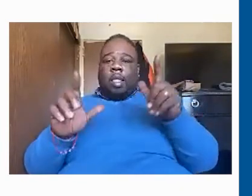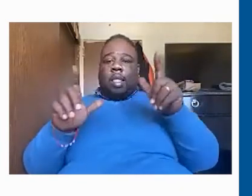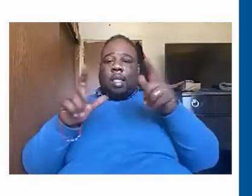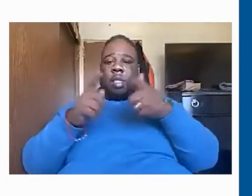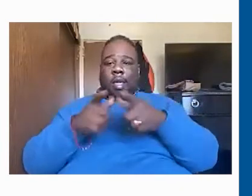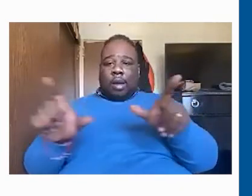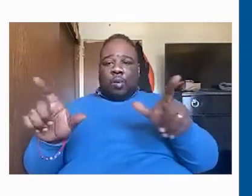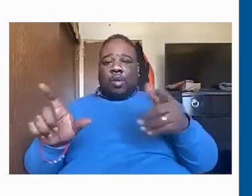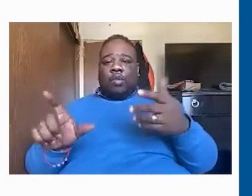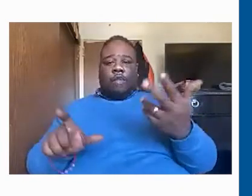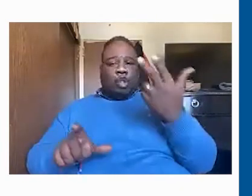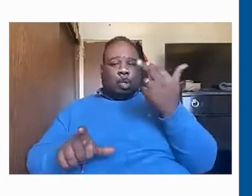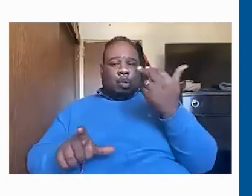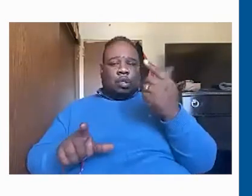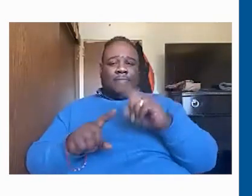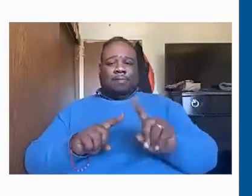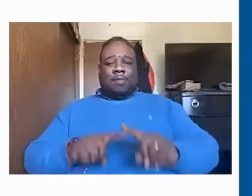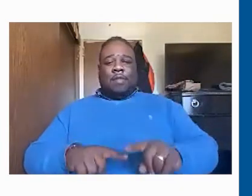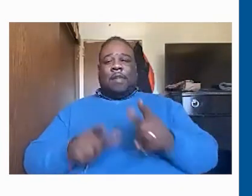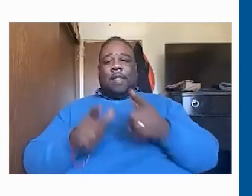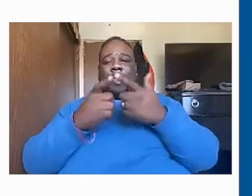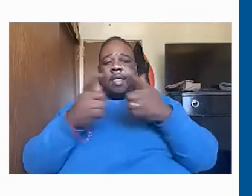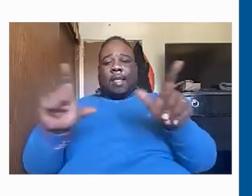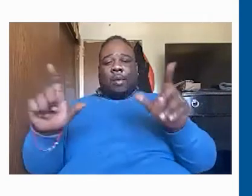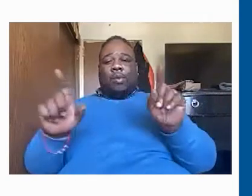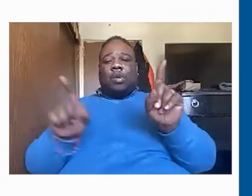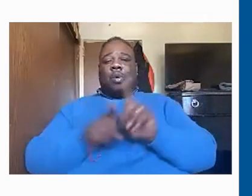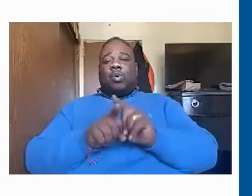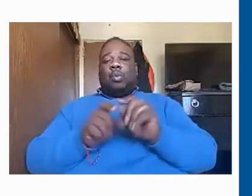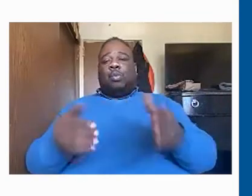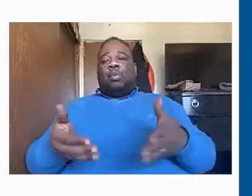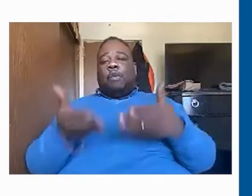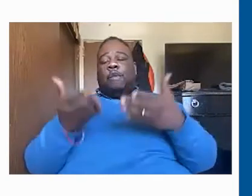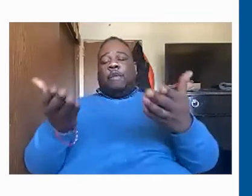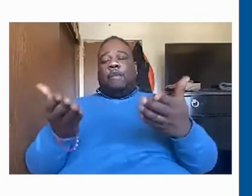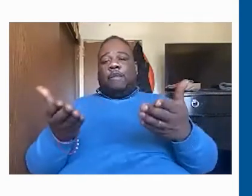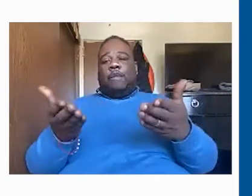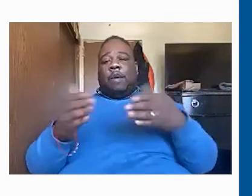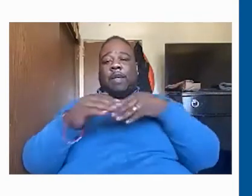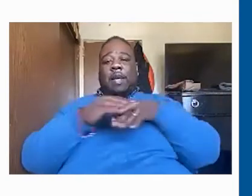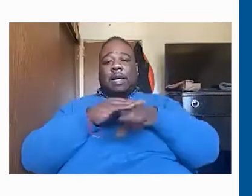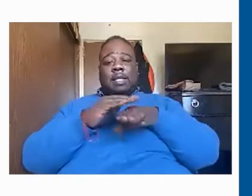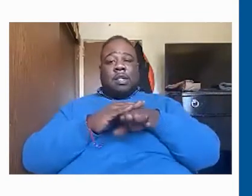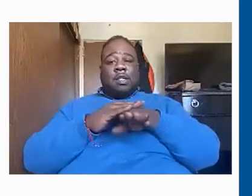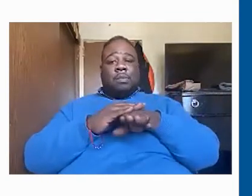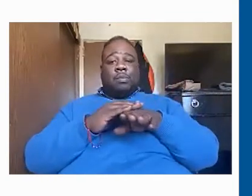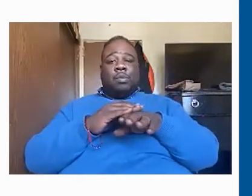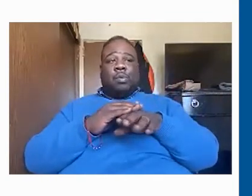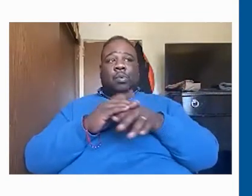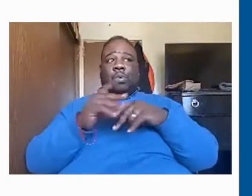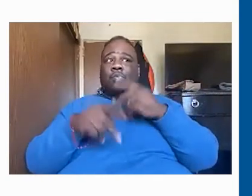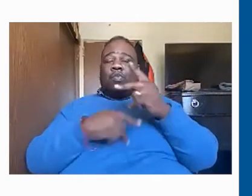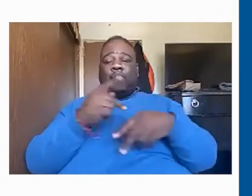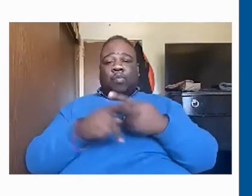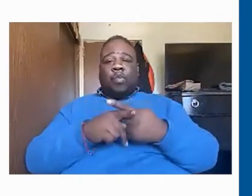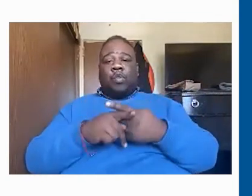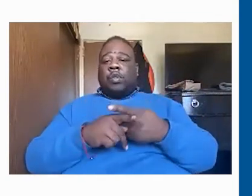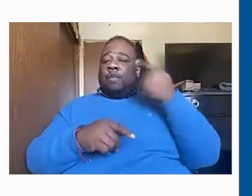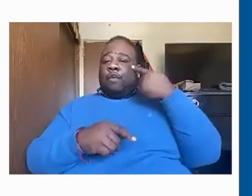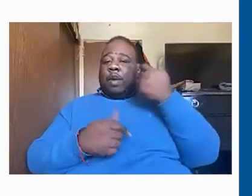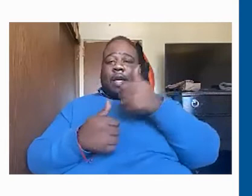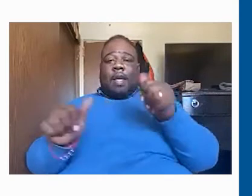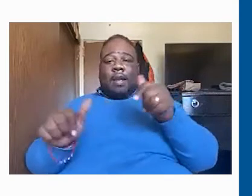and also provided in accessible formats for those who are blind, low vision, and also for people who are deaf and hard of hearing. So